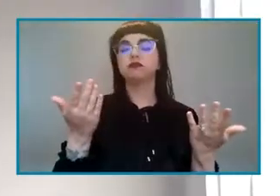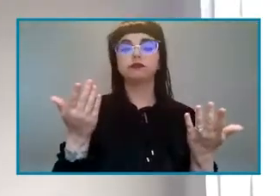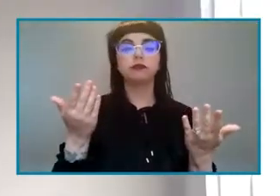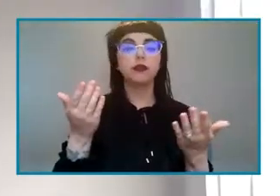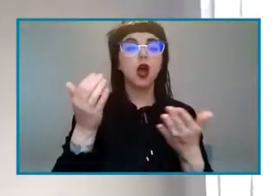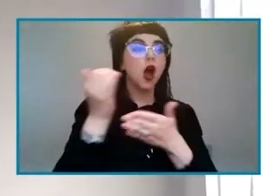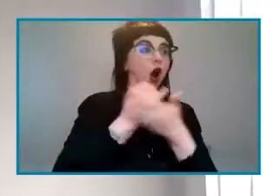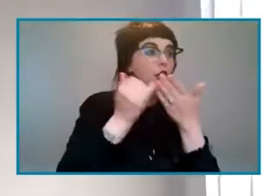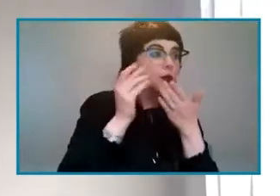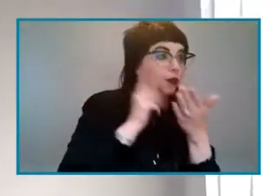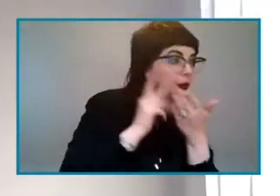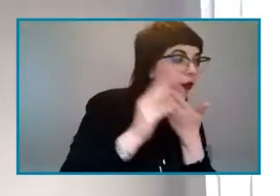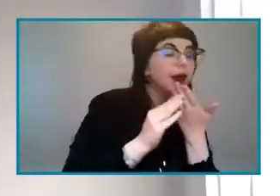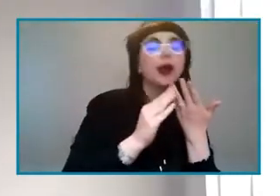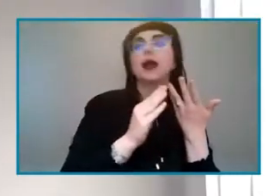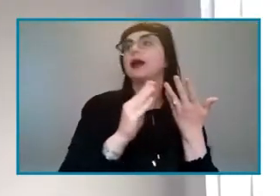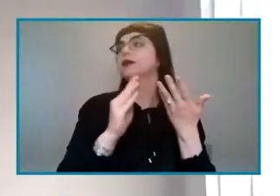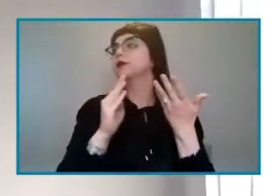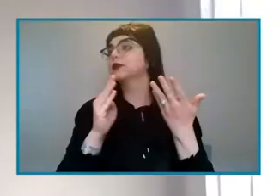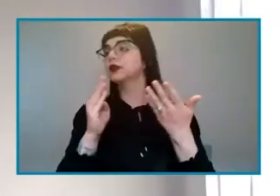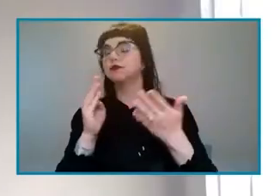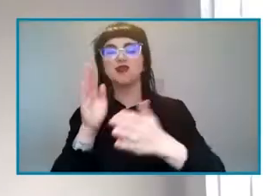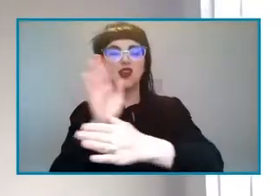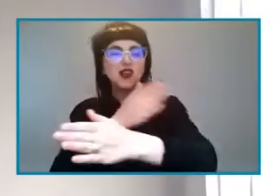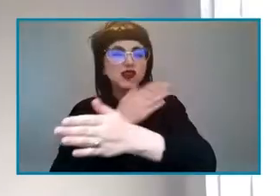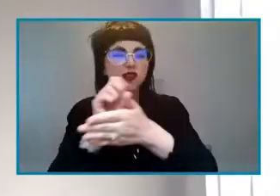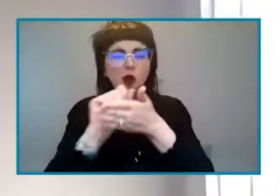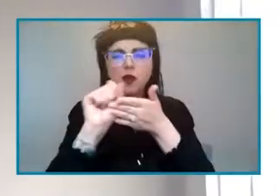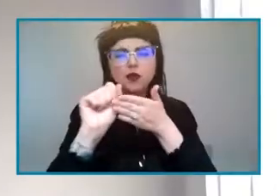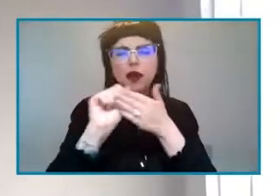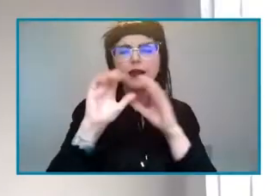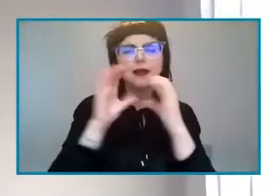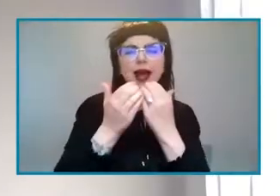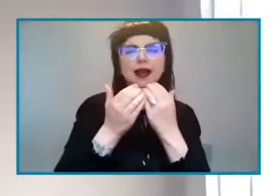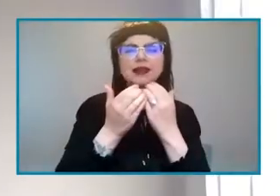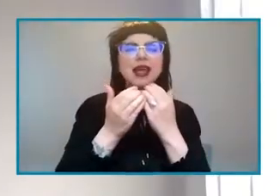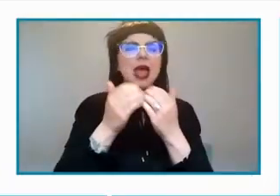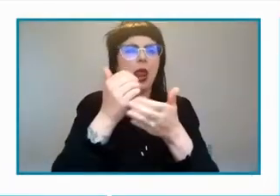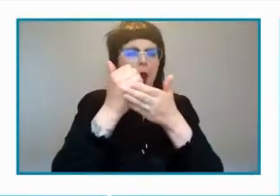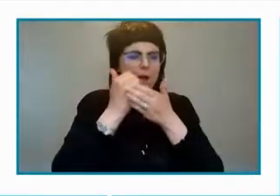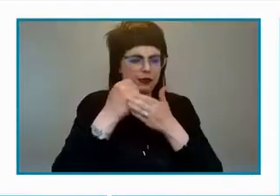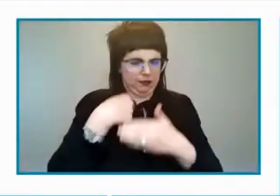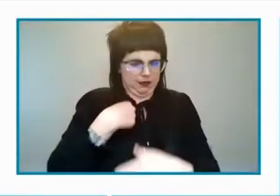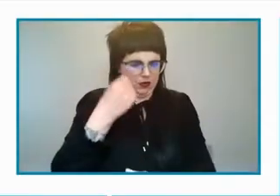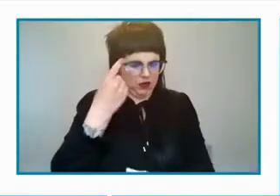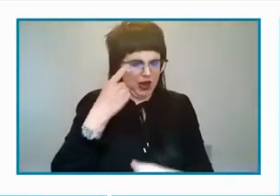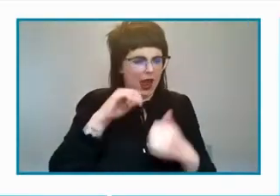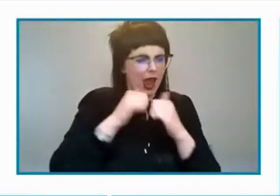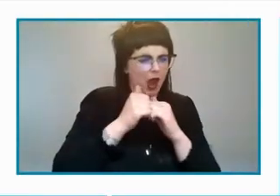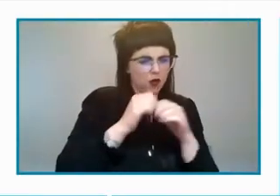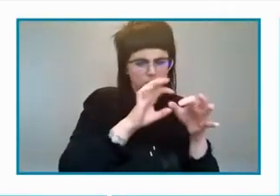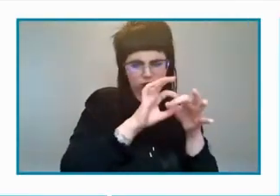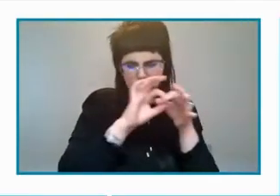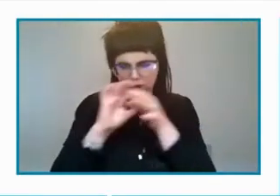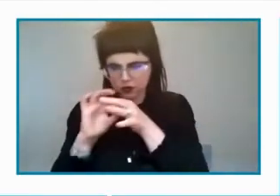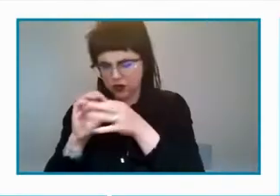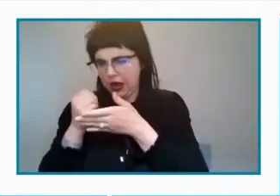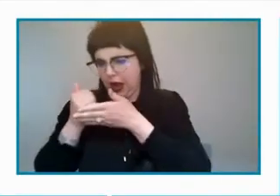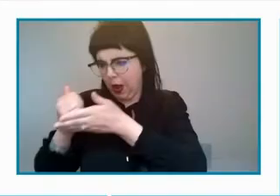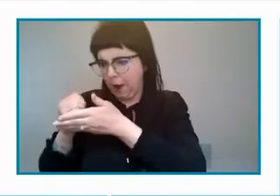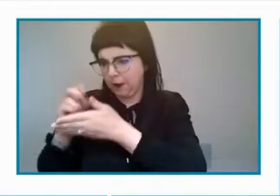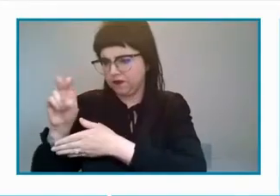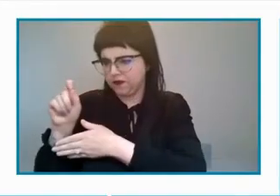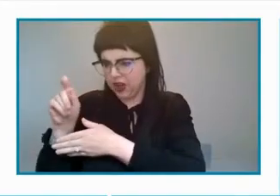way back to helping a veteran reintegrate or something, you know. So that's how I've been using